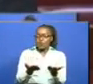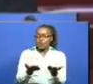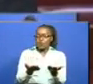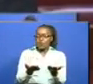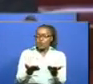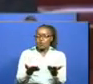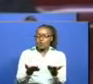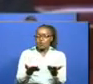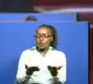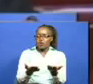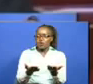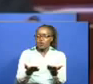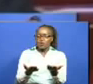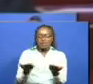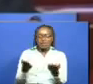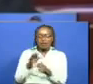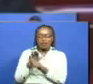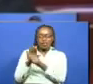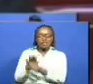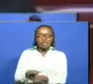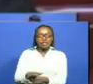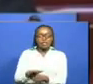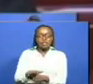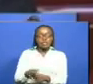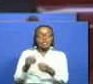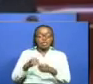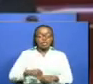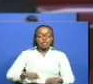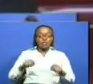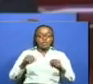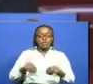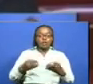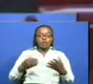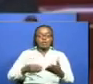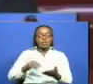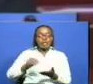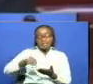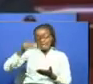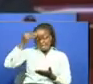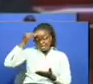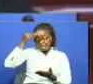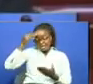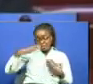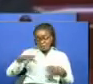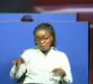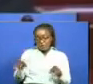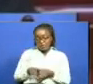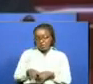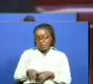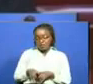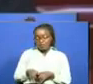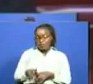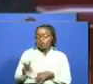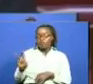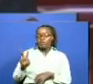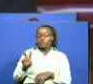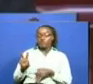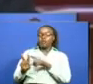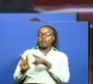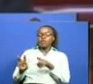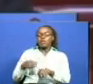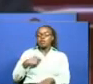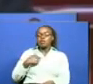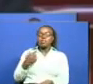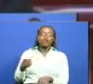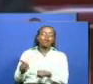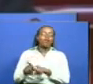Kilifi and Mandera being marginalized, we can be able to produce learned people like Surau and Florence and myself as